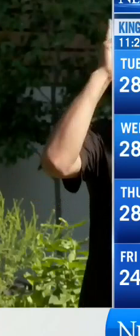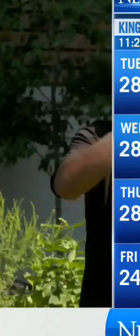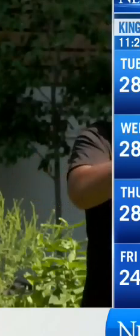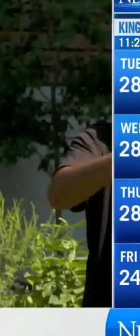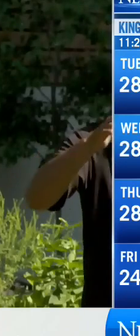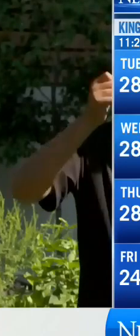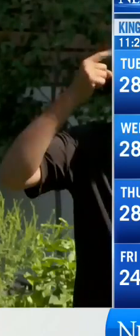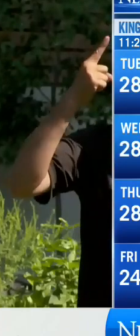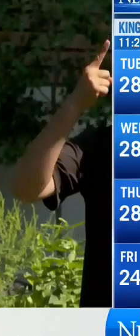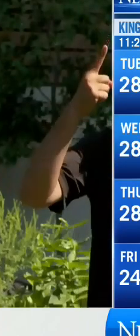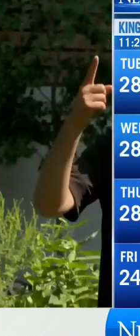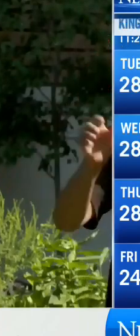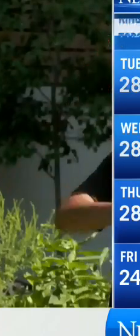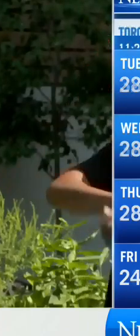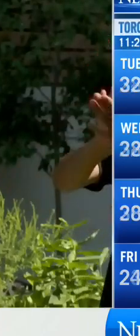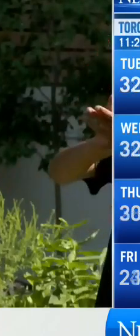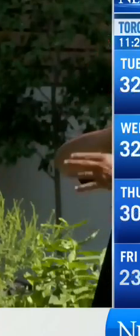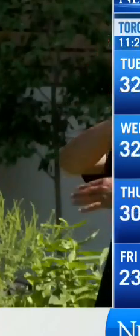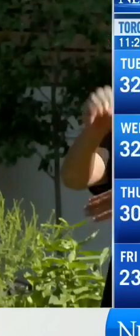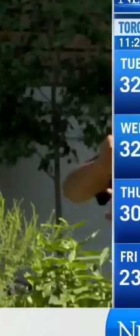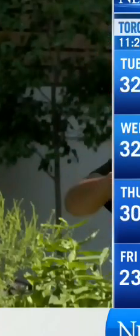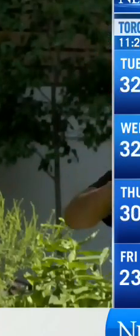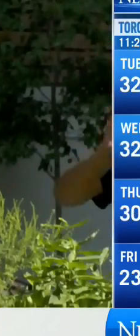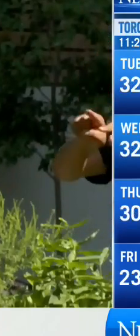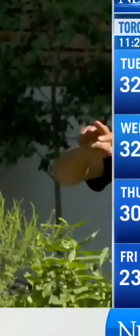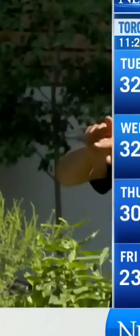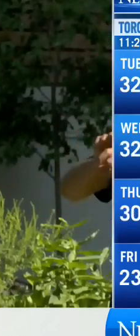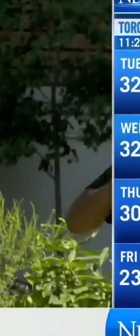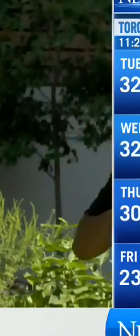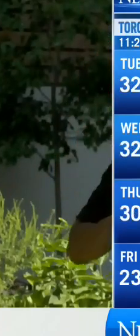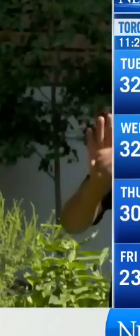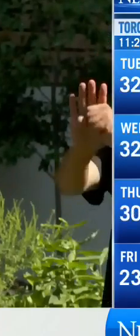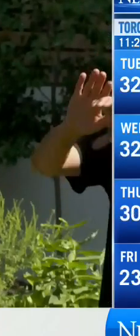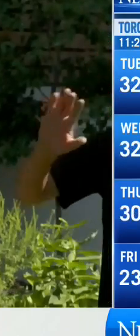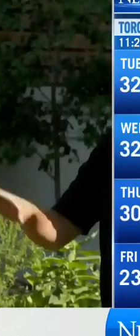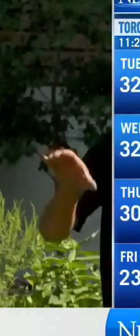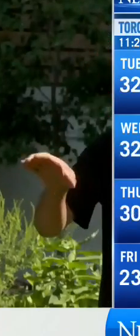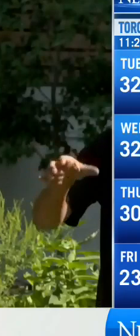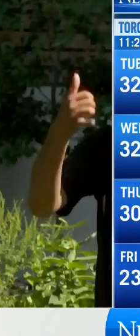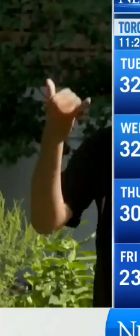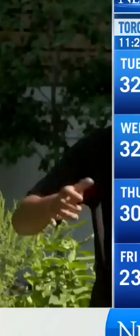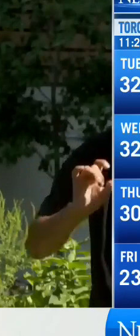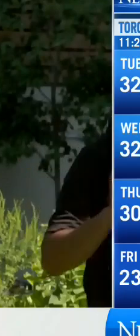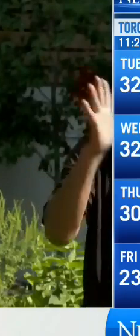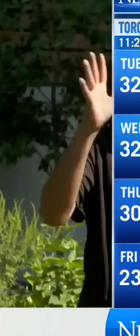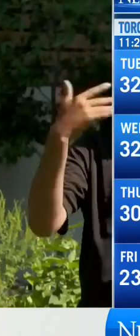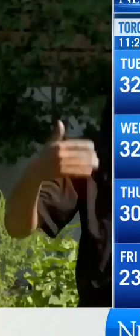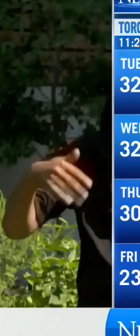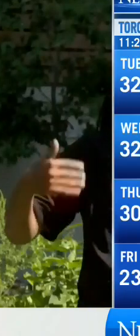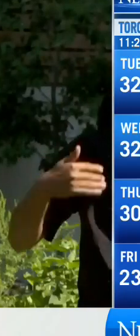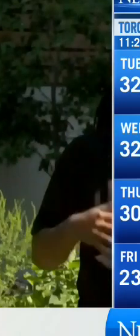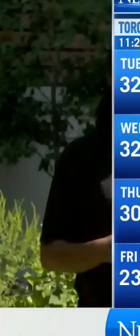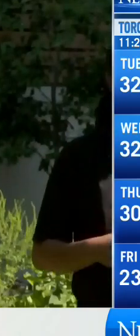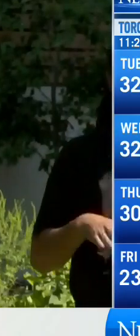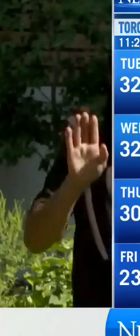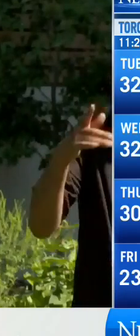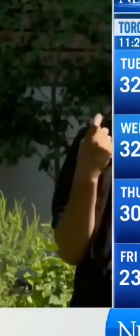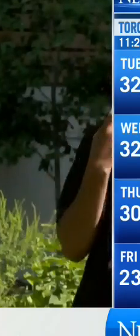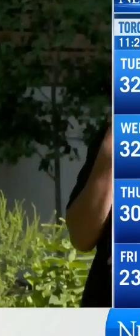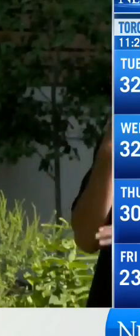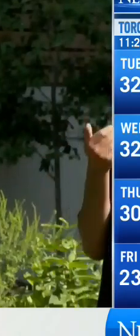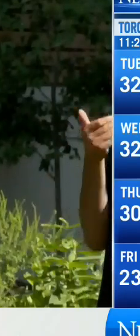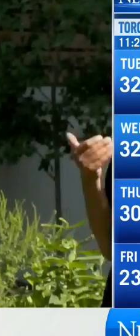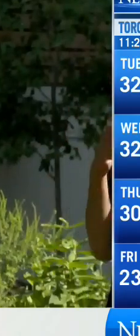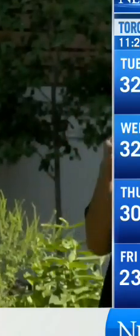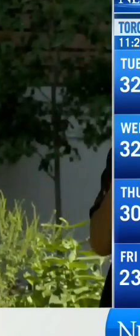get urgent action done. In the last session of Parliament, our MPs, and particularly our